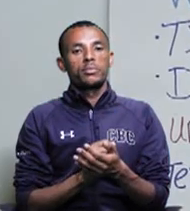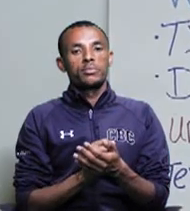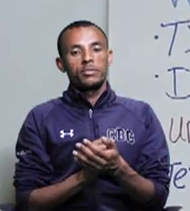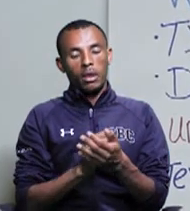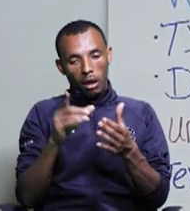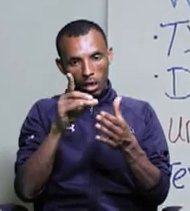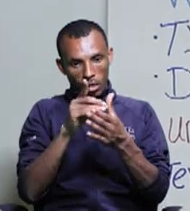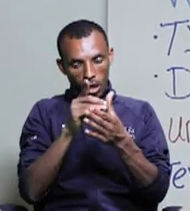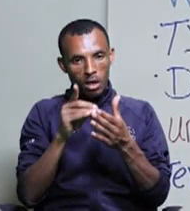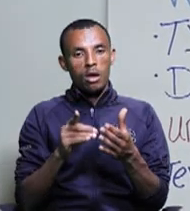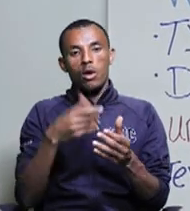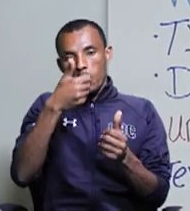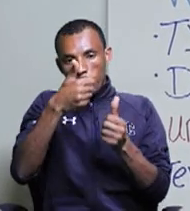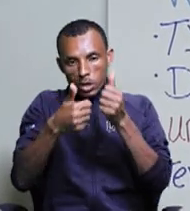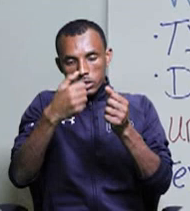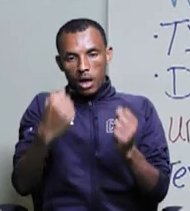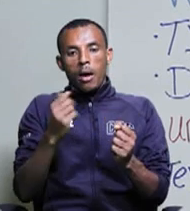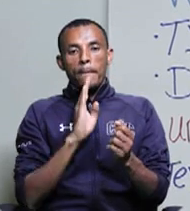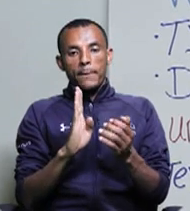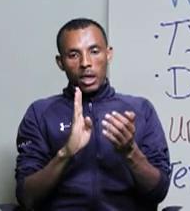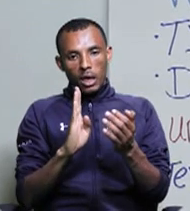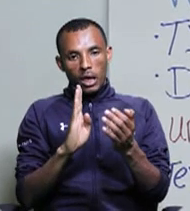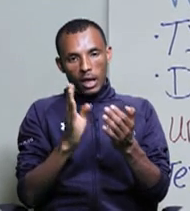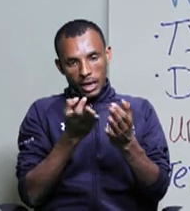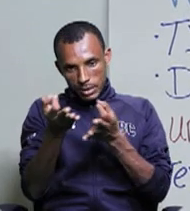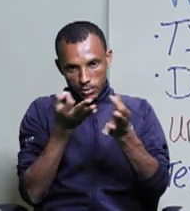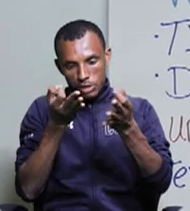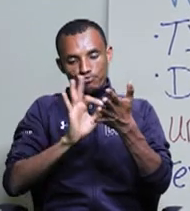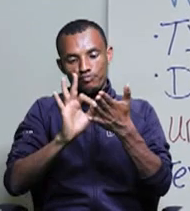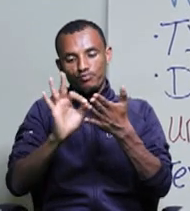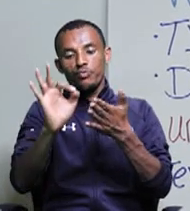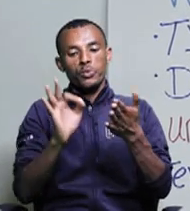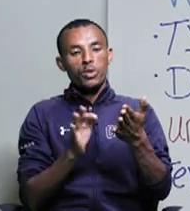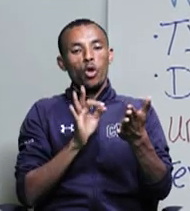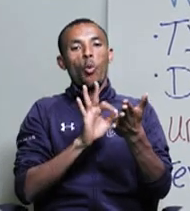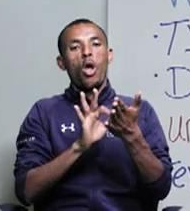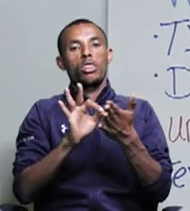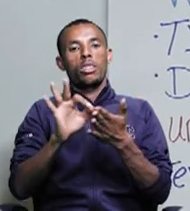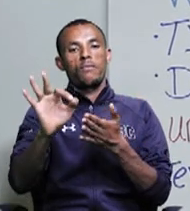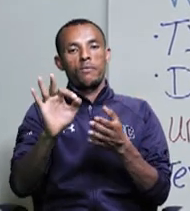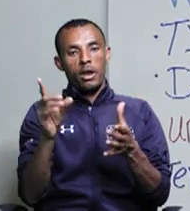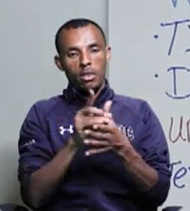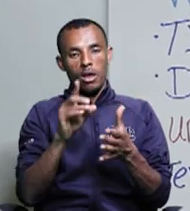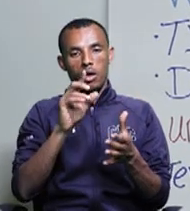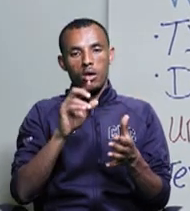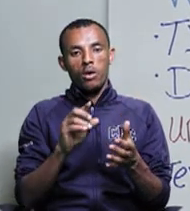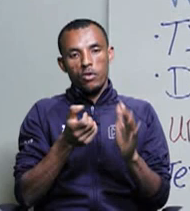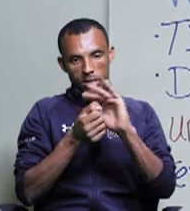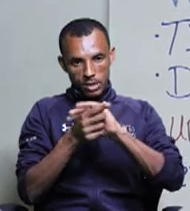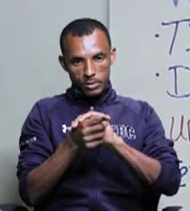A data which can be expressed numerically, we call it that quantitative data. For